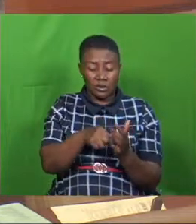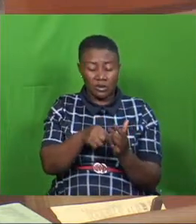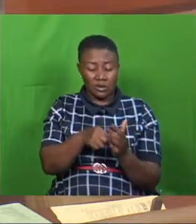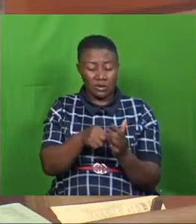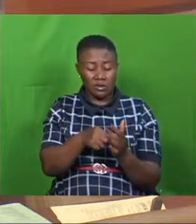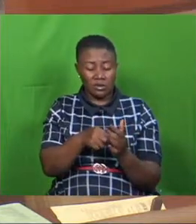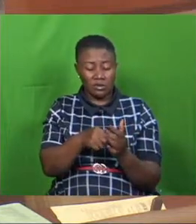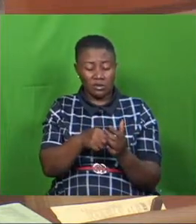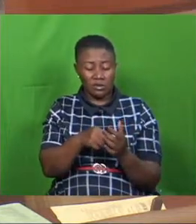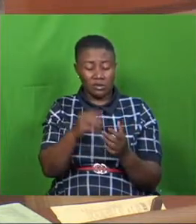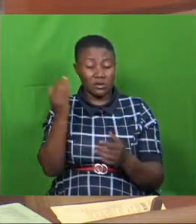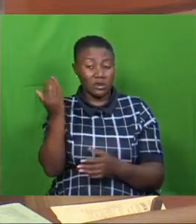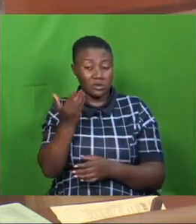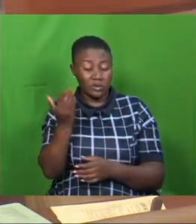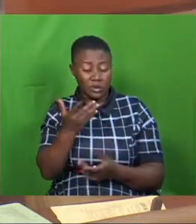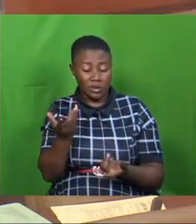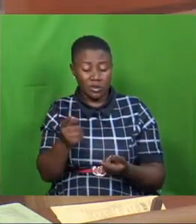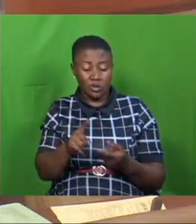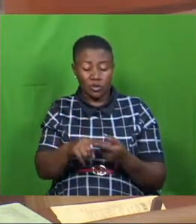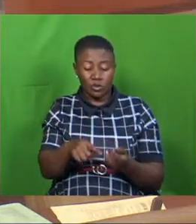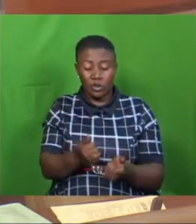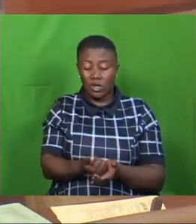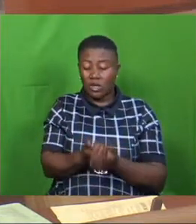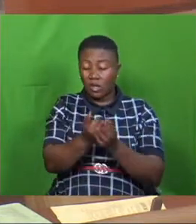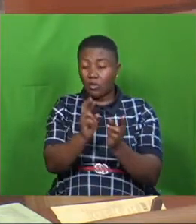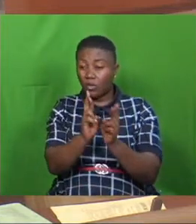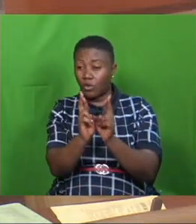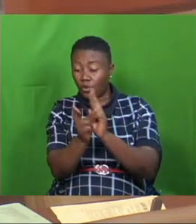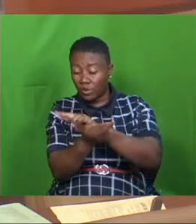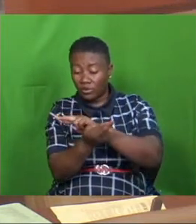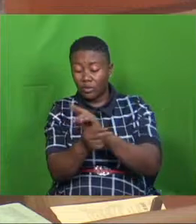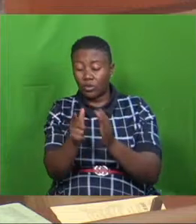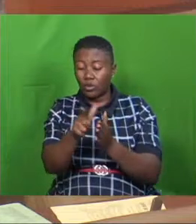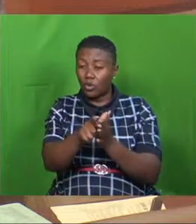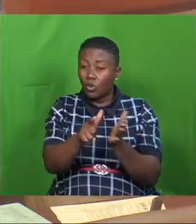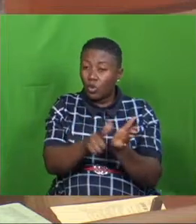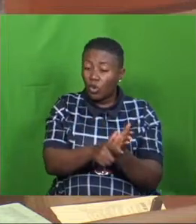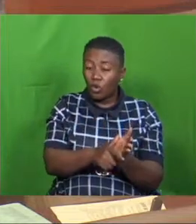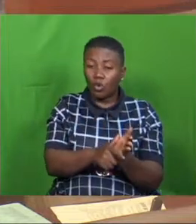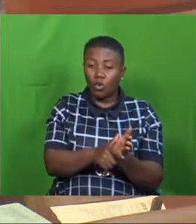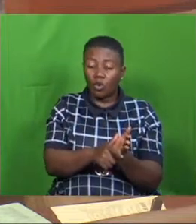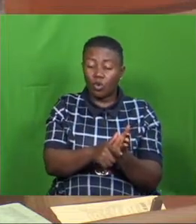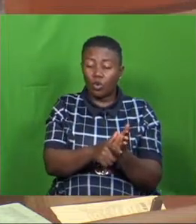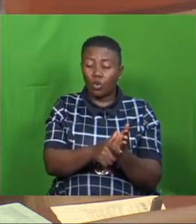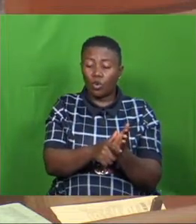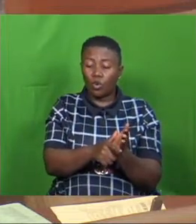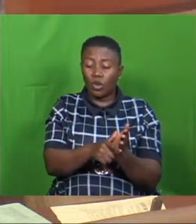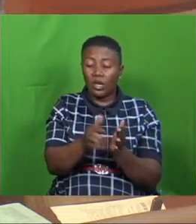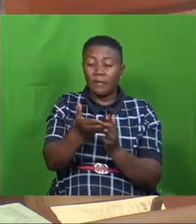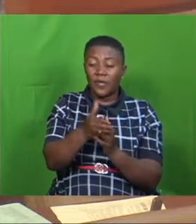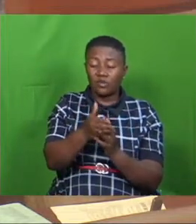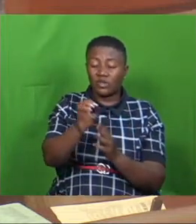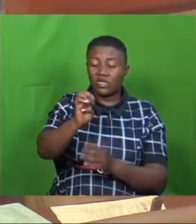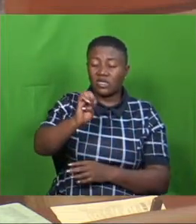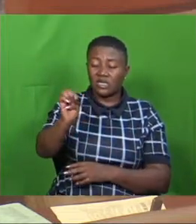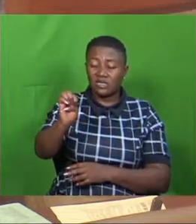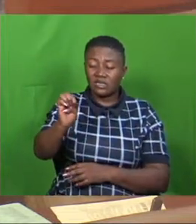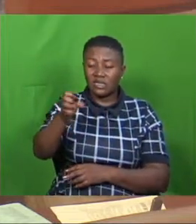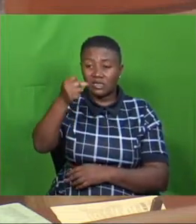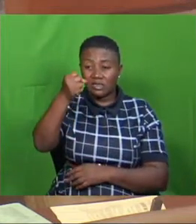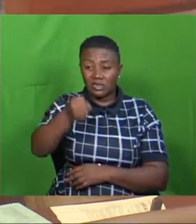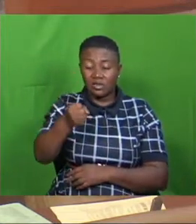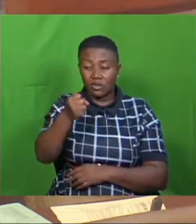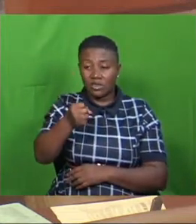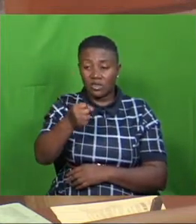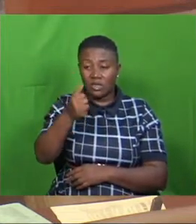ratify the charter establishing the Eastern and Southern African Trade and Development